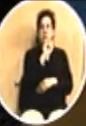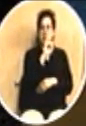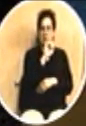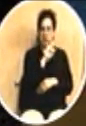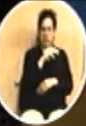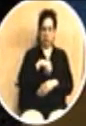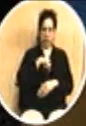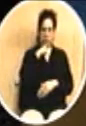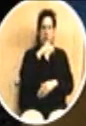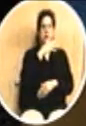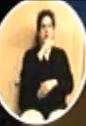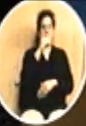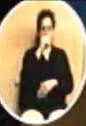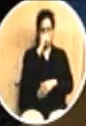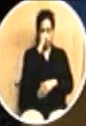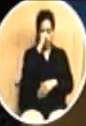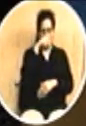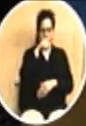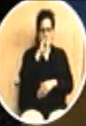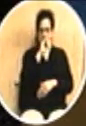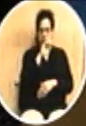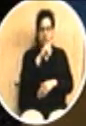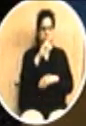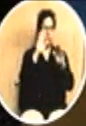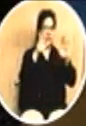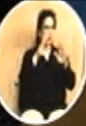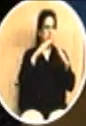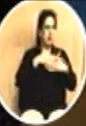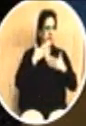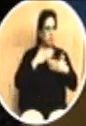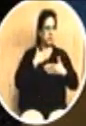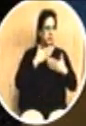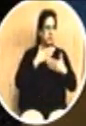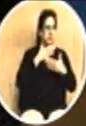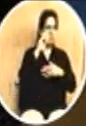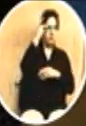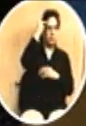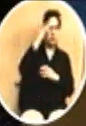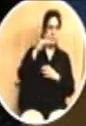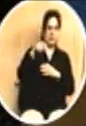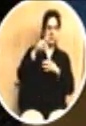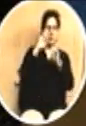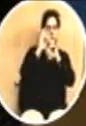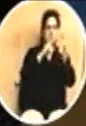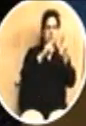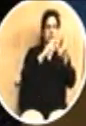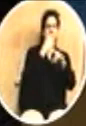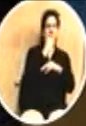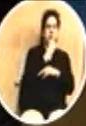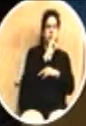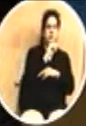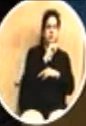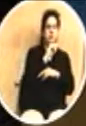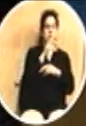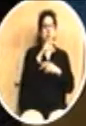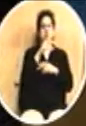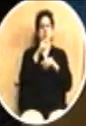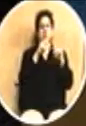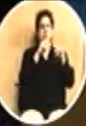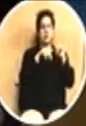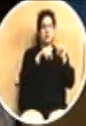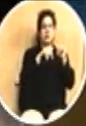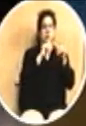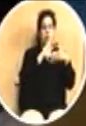labor to subvert these great pillars of human happiness. The mere politician ought to respect and to cherish them. A volume could not trace